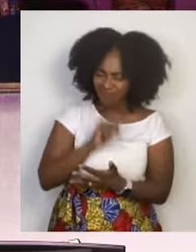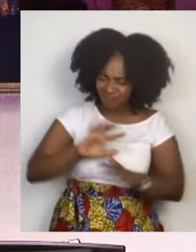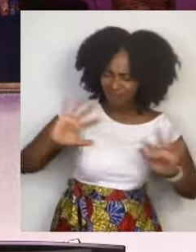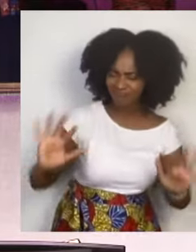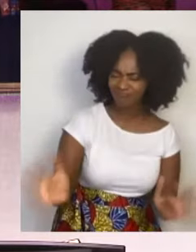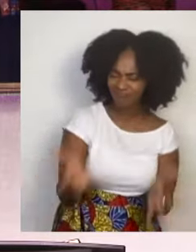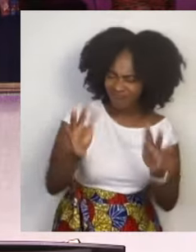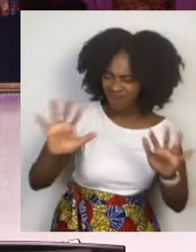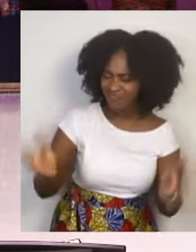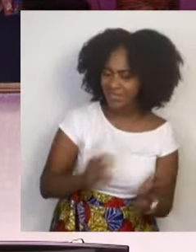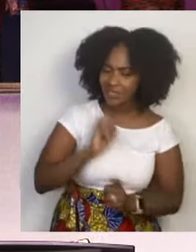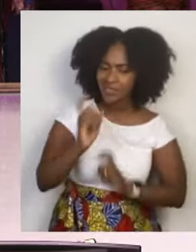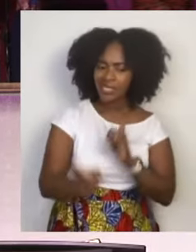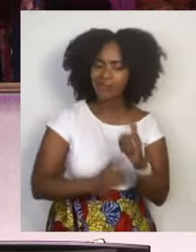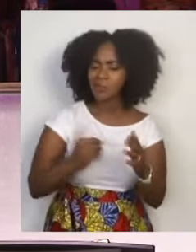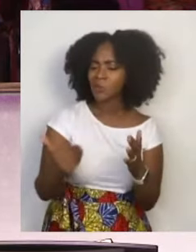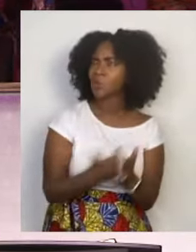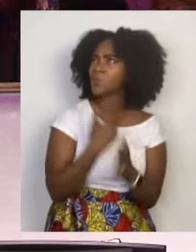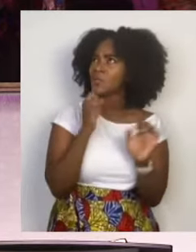Hallelujah.